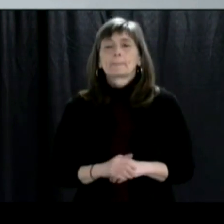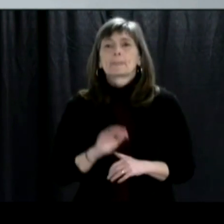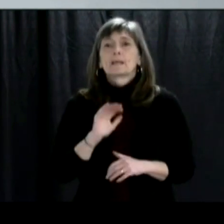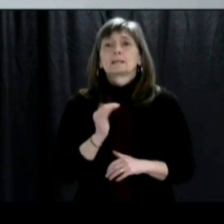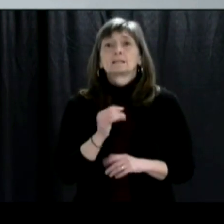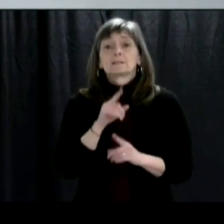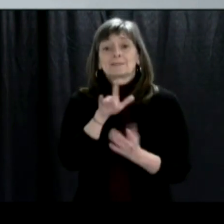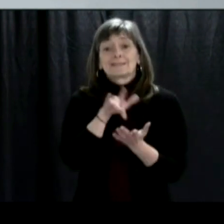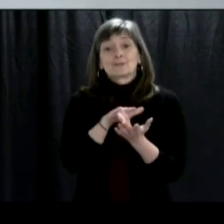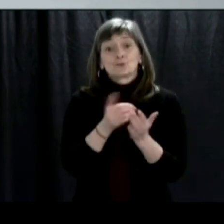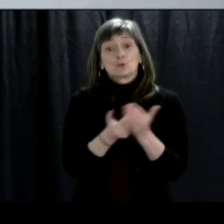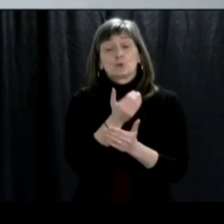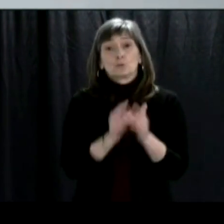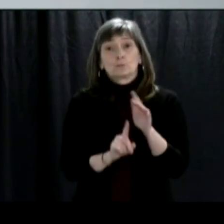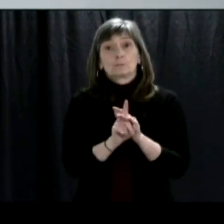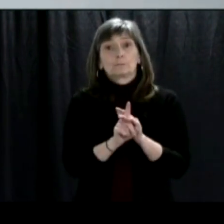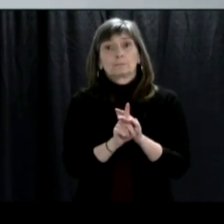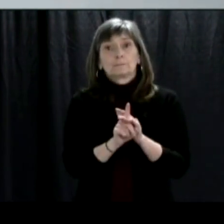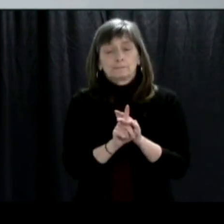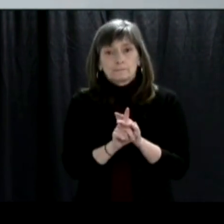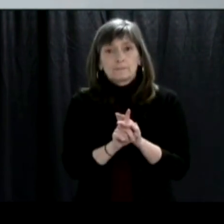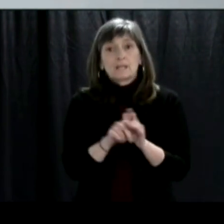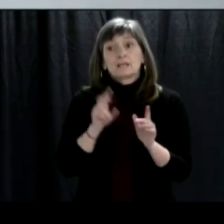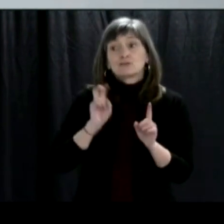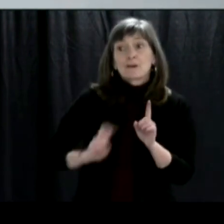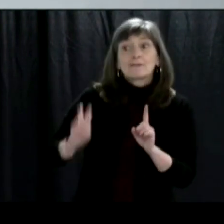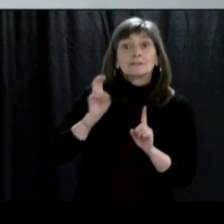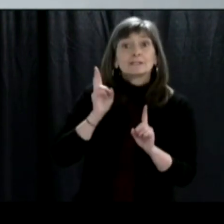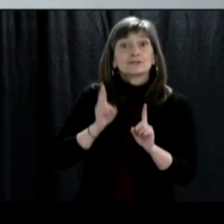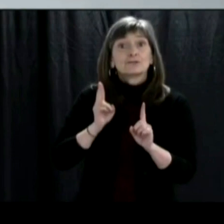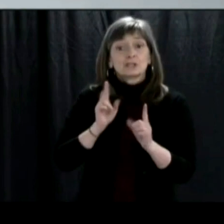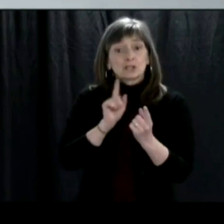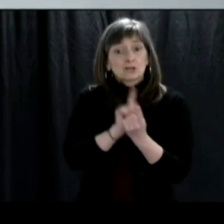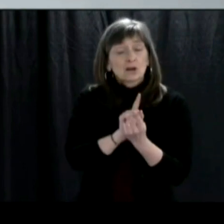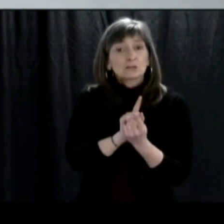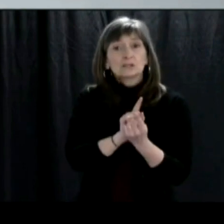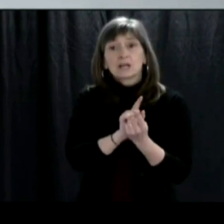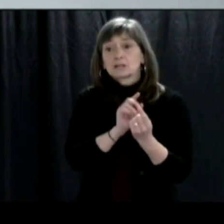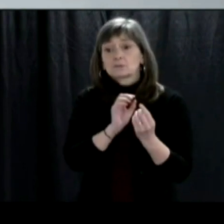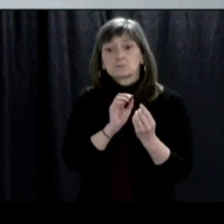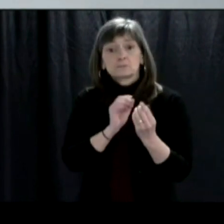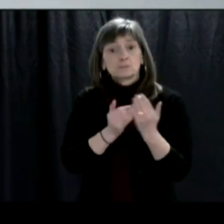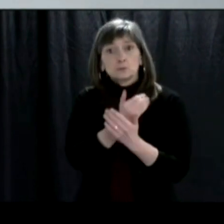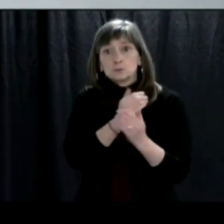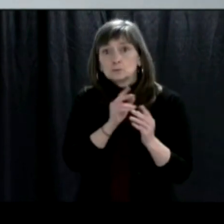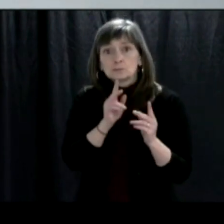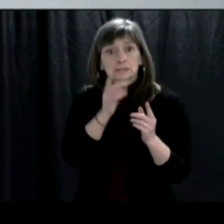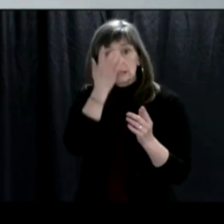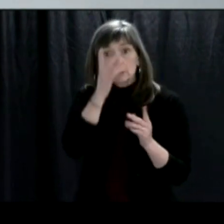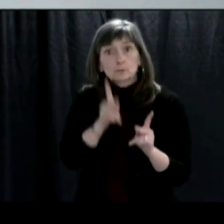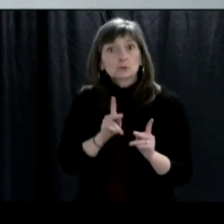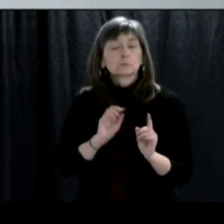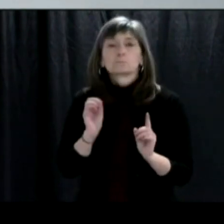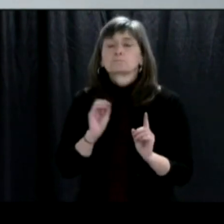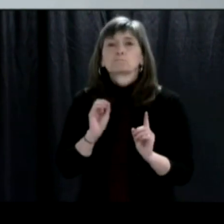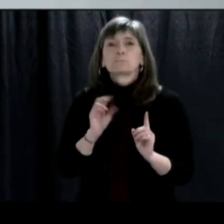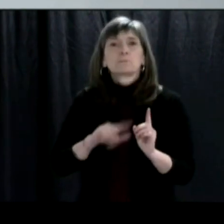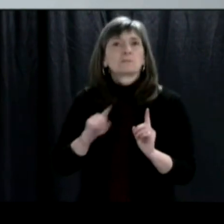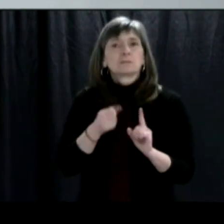the new case in Central Region is due to community transmission, as there was no history of travel or exposure to a known